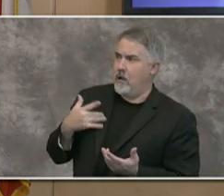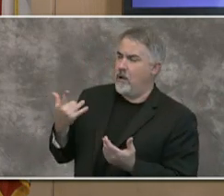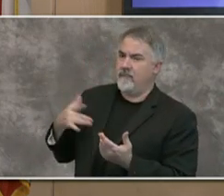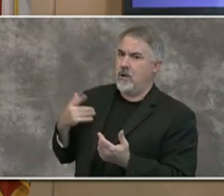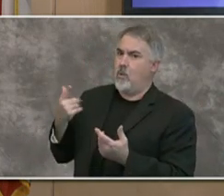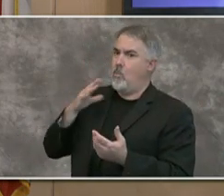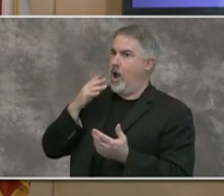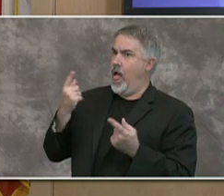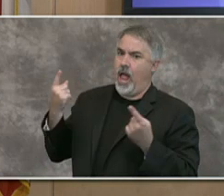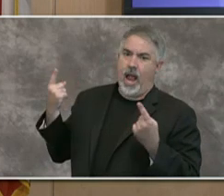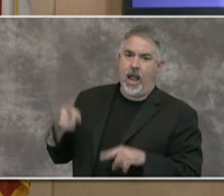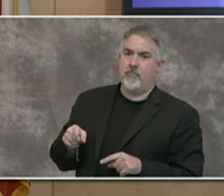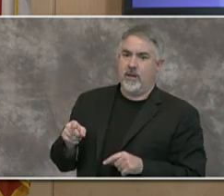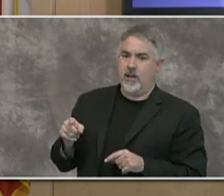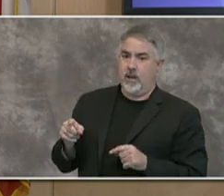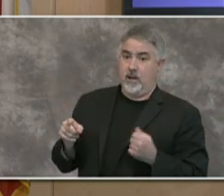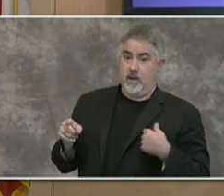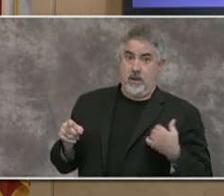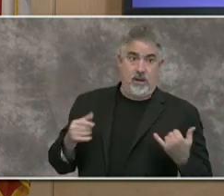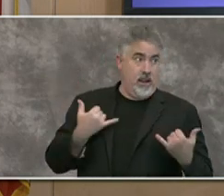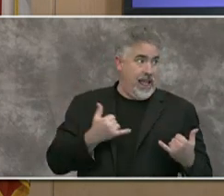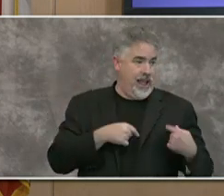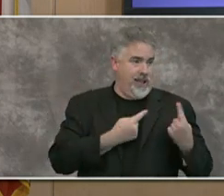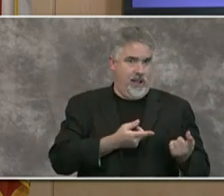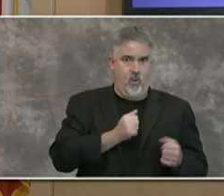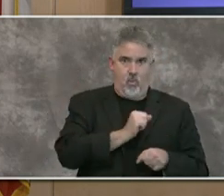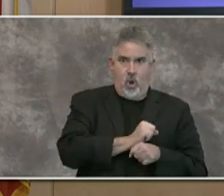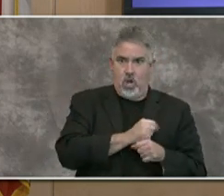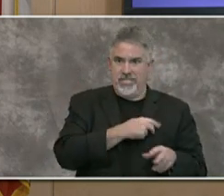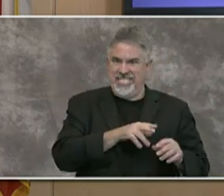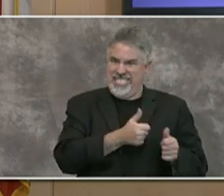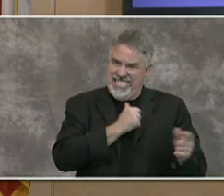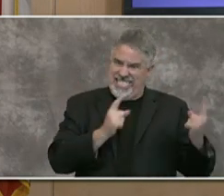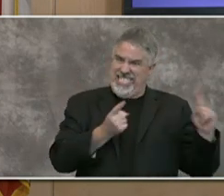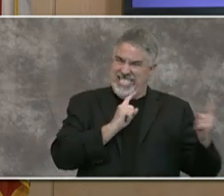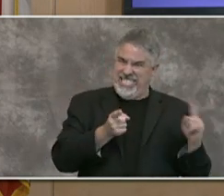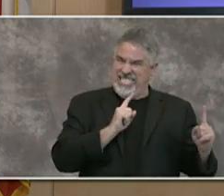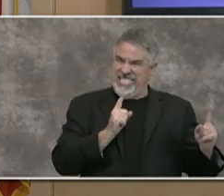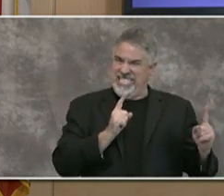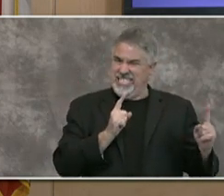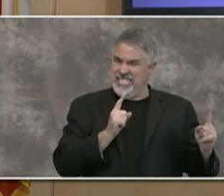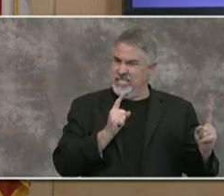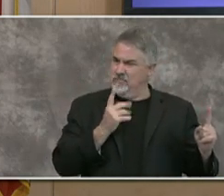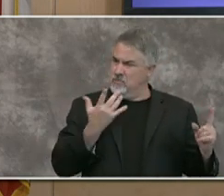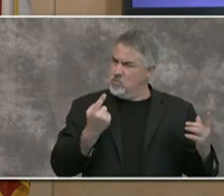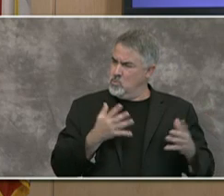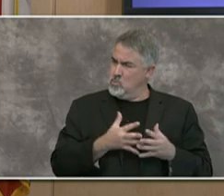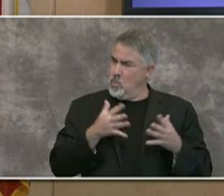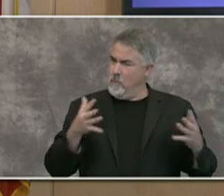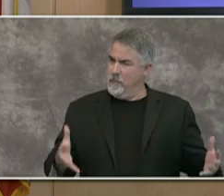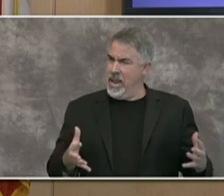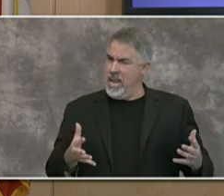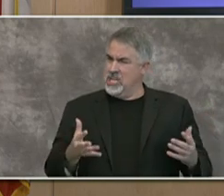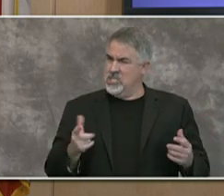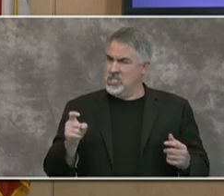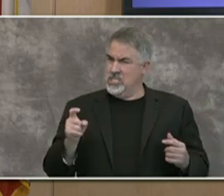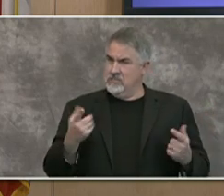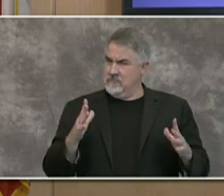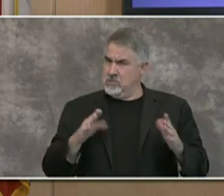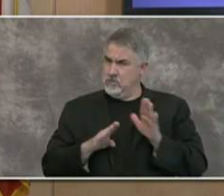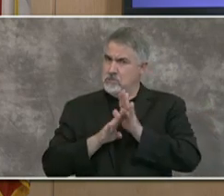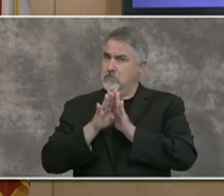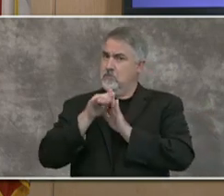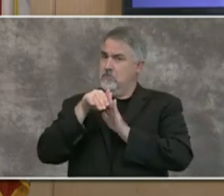our healthcare capacity may be overstretched even in 4 weeks when we hit the peak. But you said